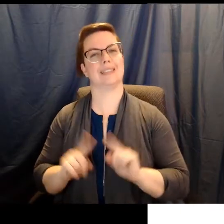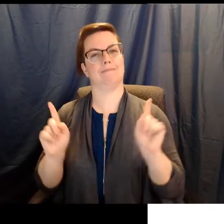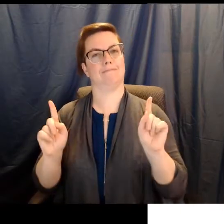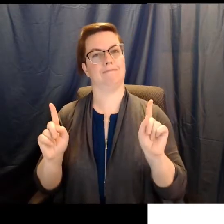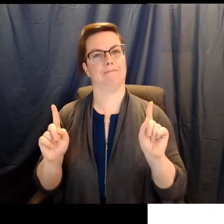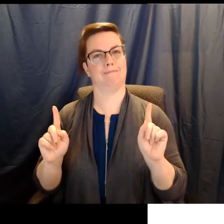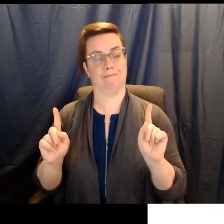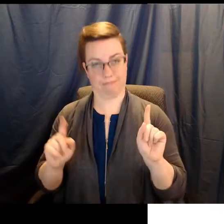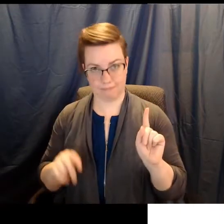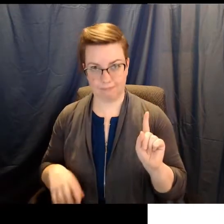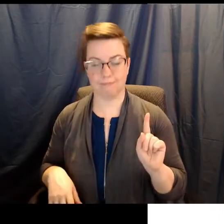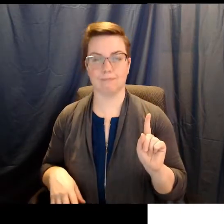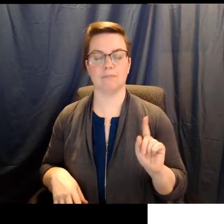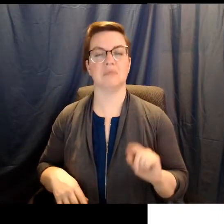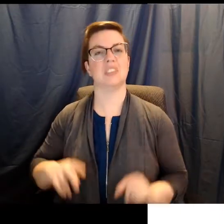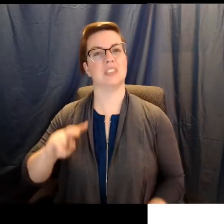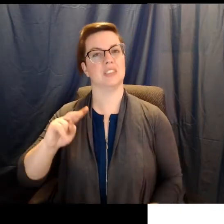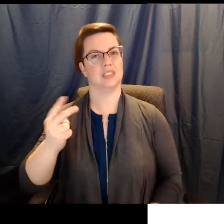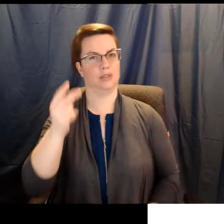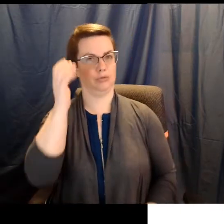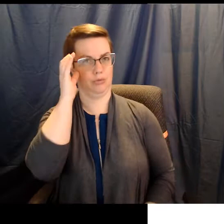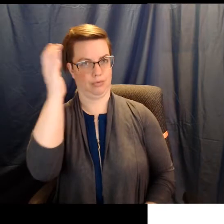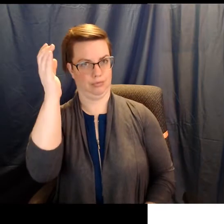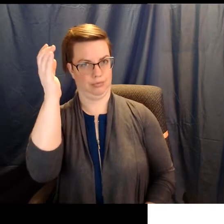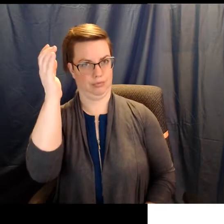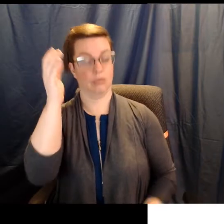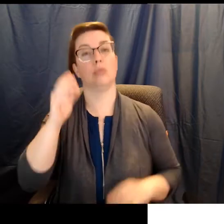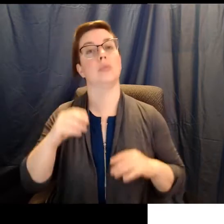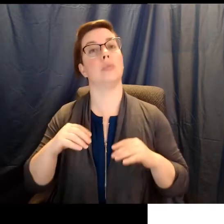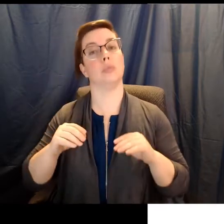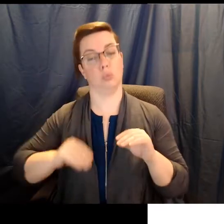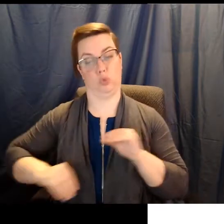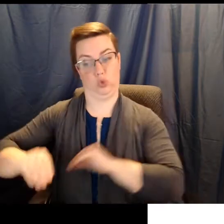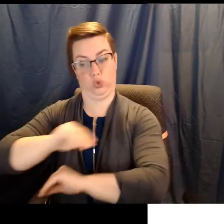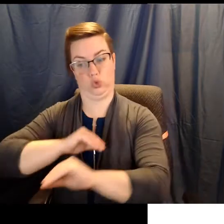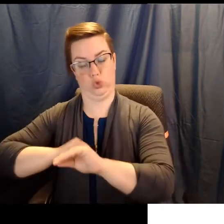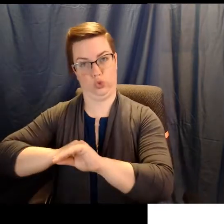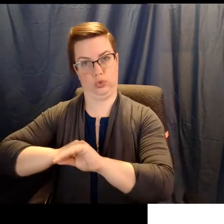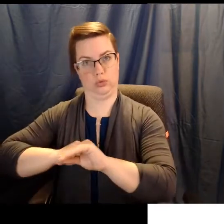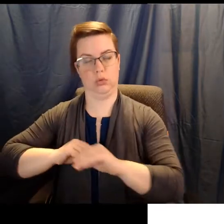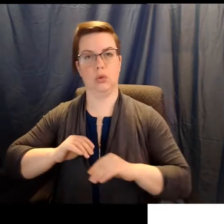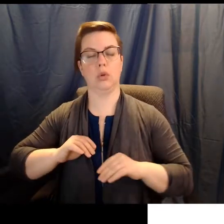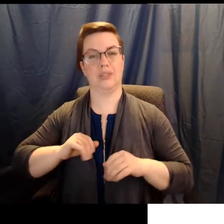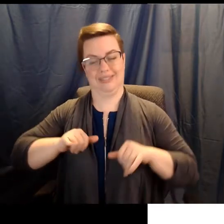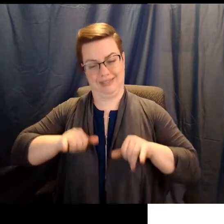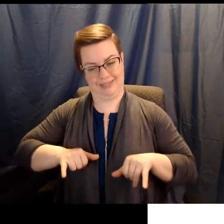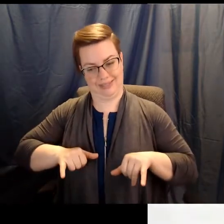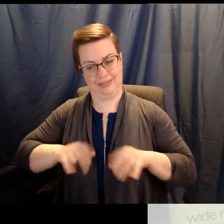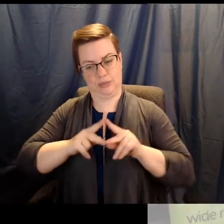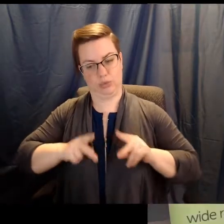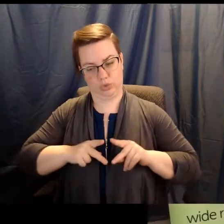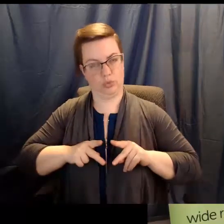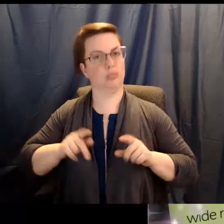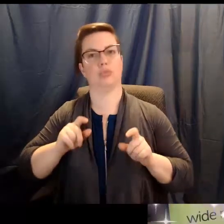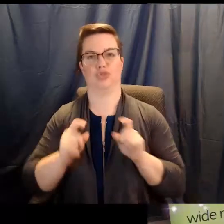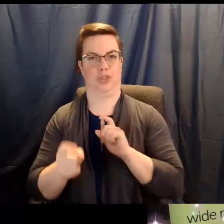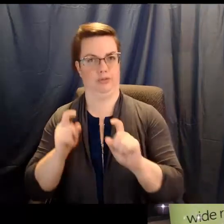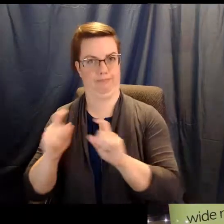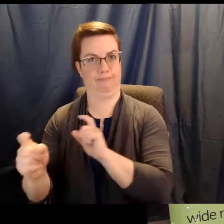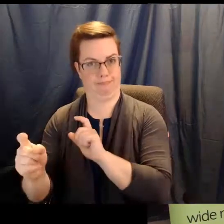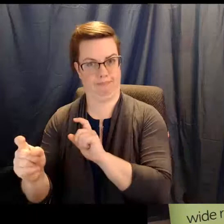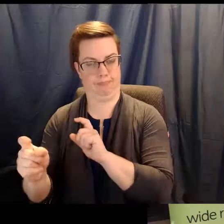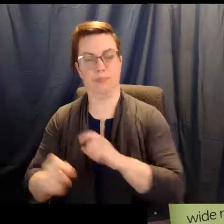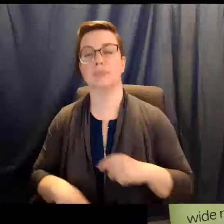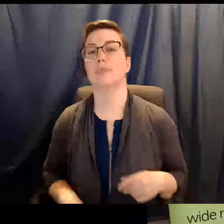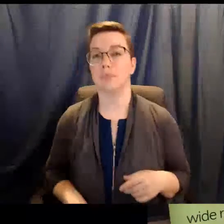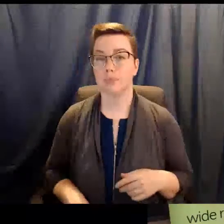instead we're going to talk about the second big thing, changing positions and movement. So again, 2 big principles to ergonomics.